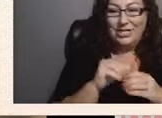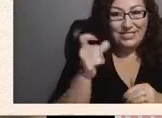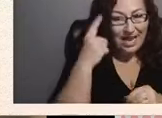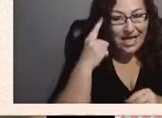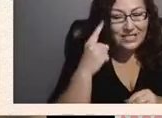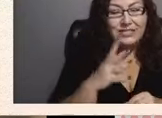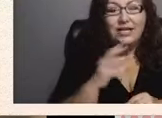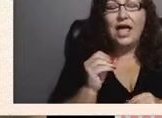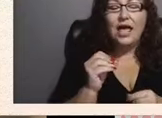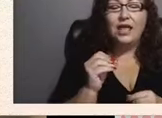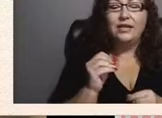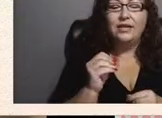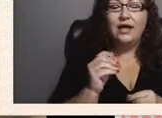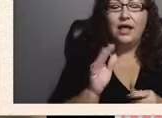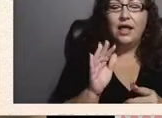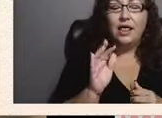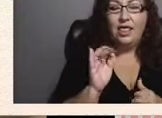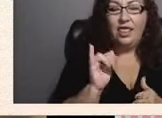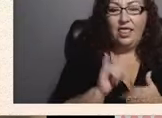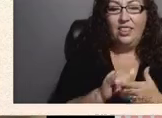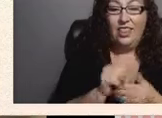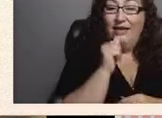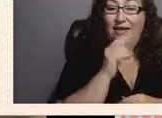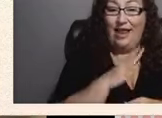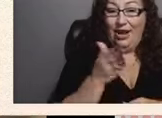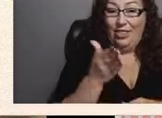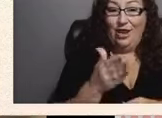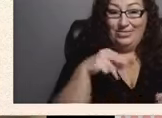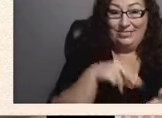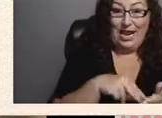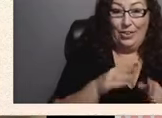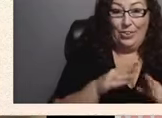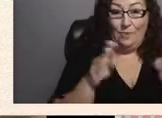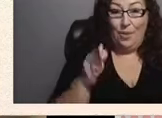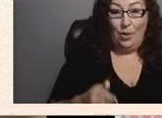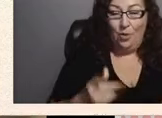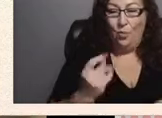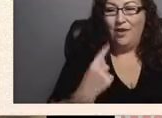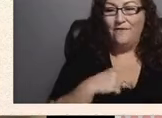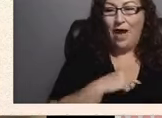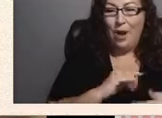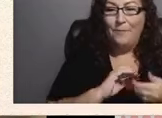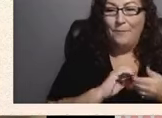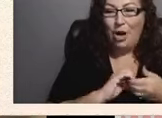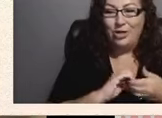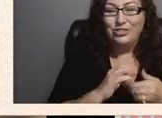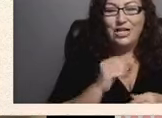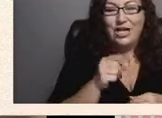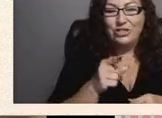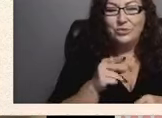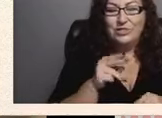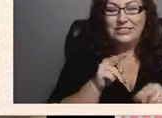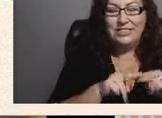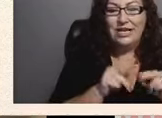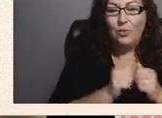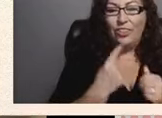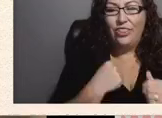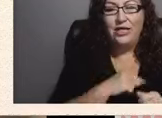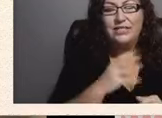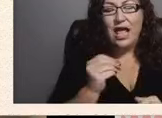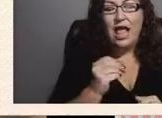And that lady there standing at the podium was one of our partners, and she was sitting with us, and they were